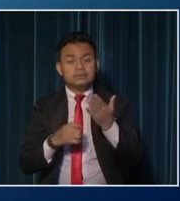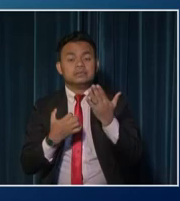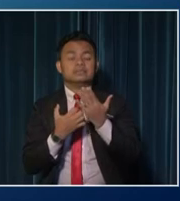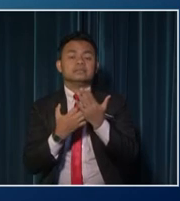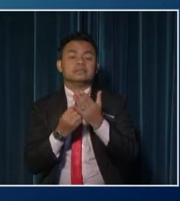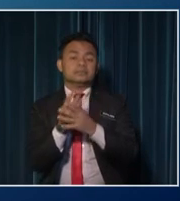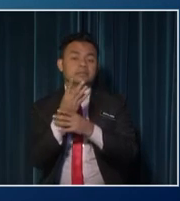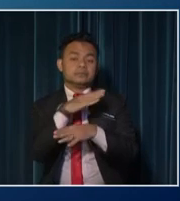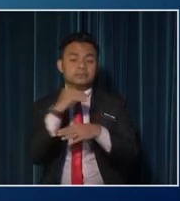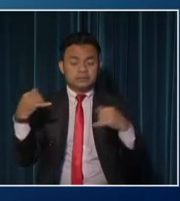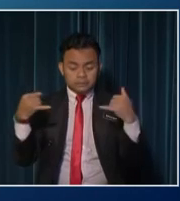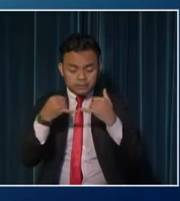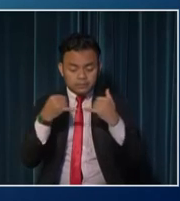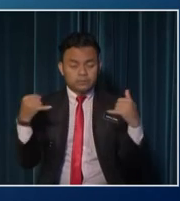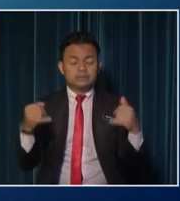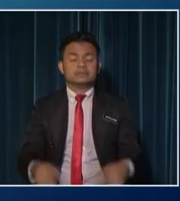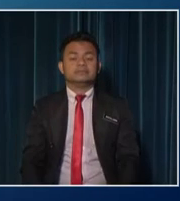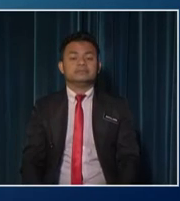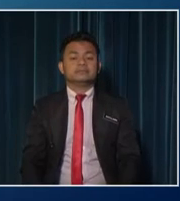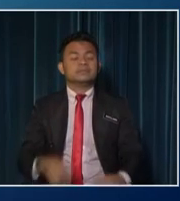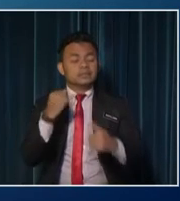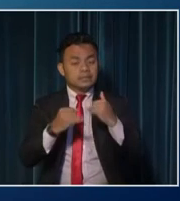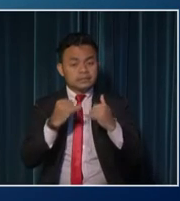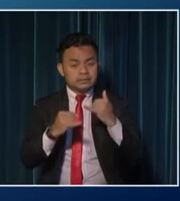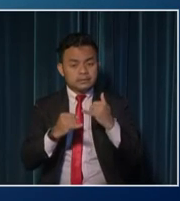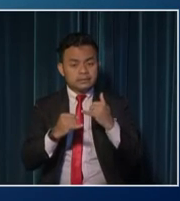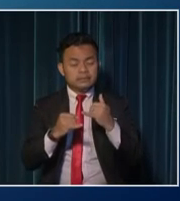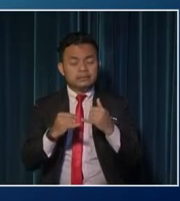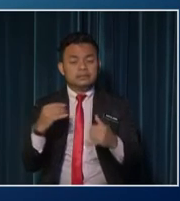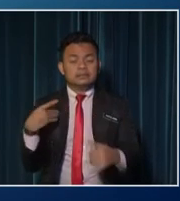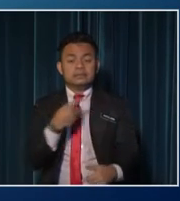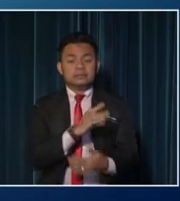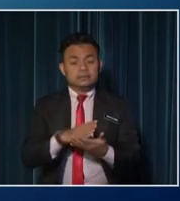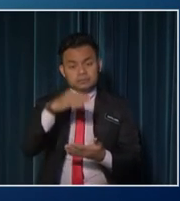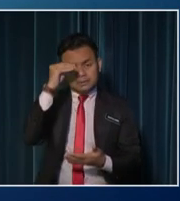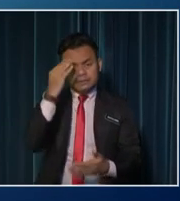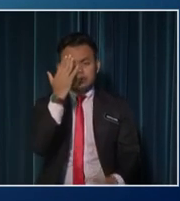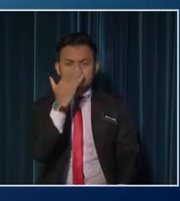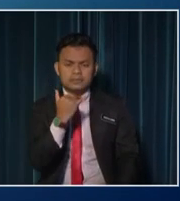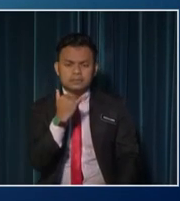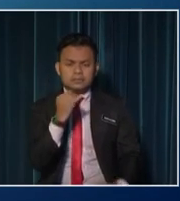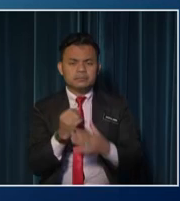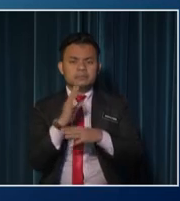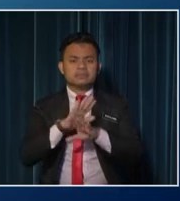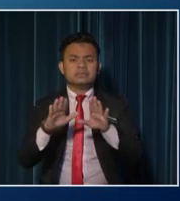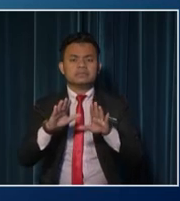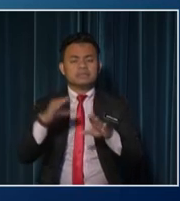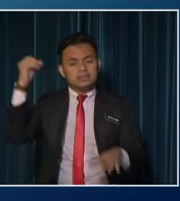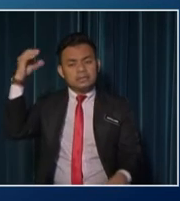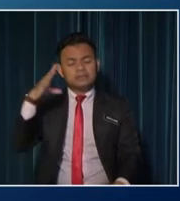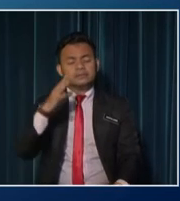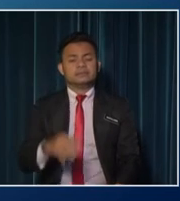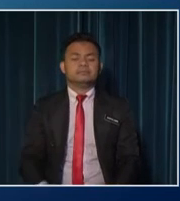Lastly, you learn to predict why the bulb does not light up in the circuit.